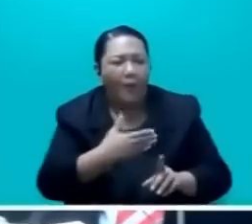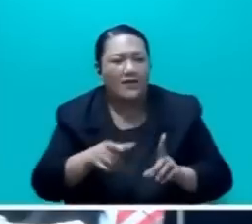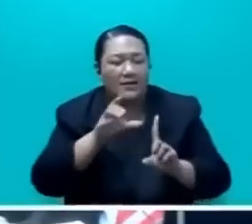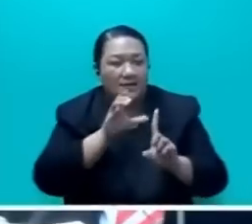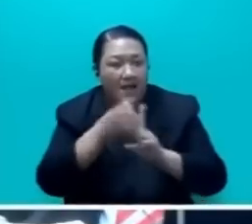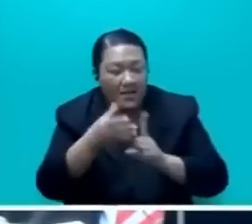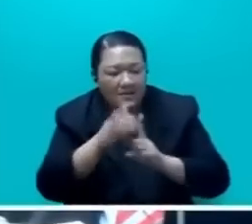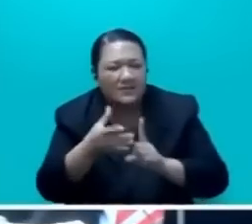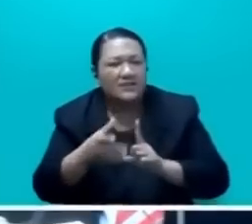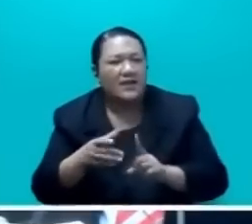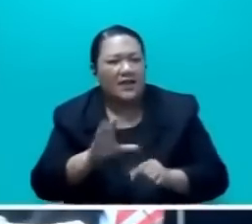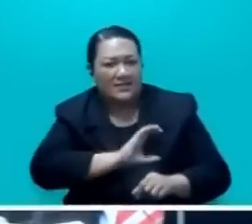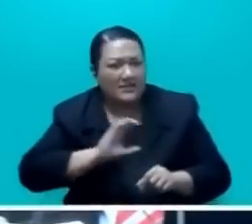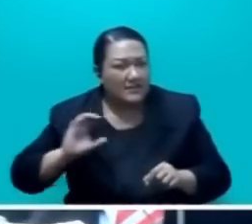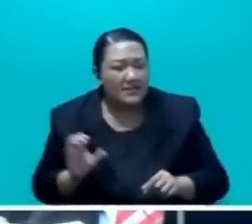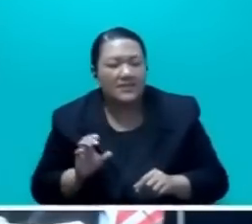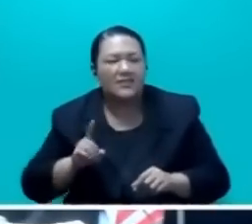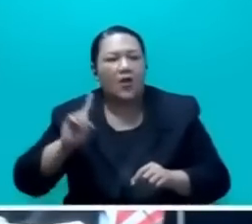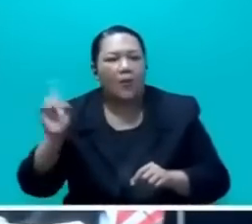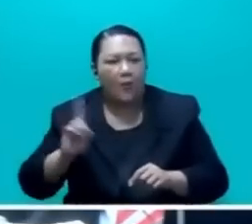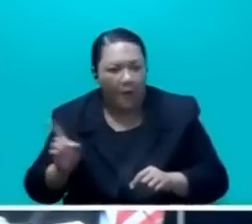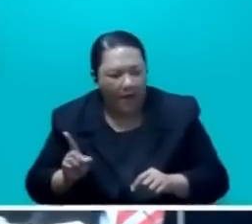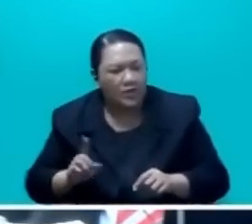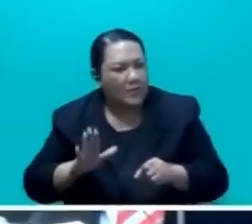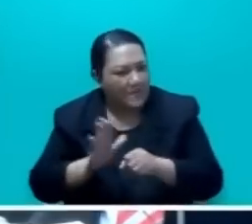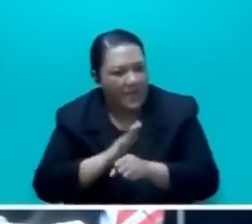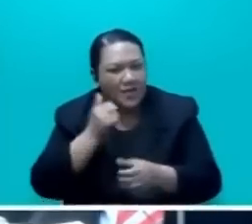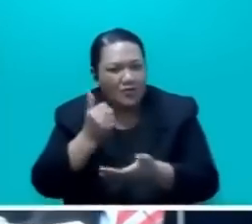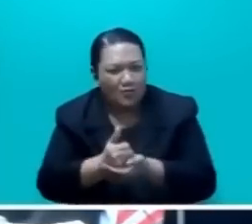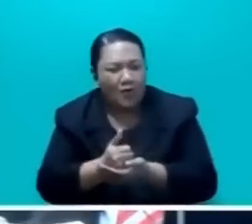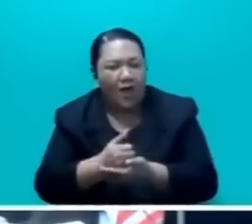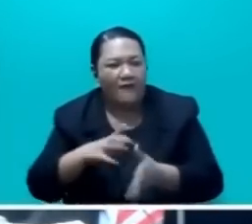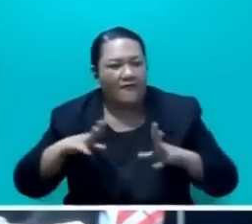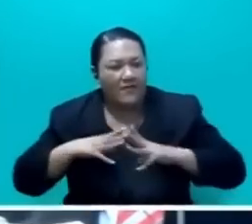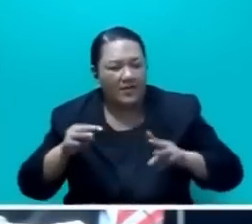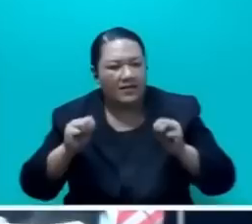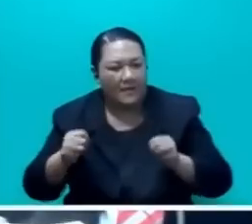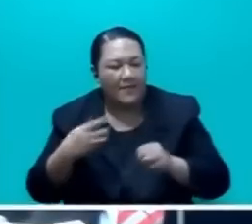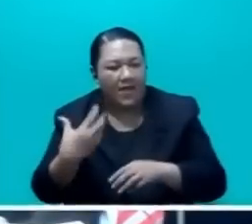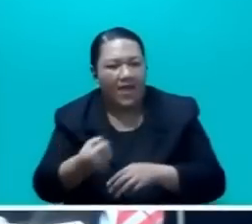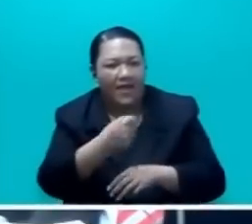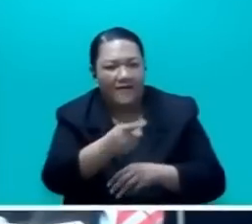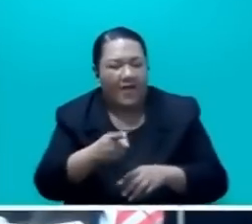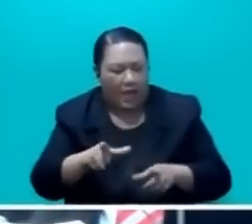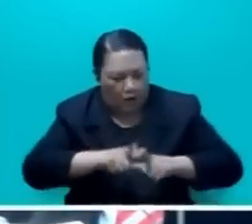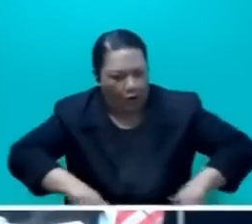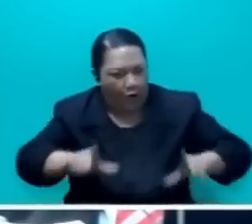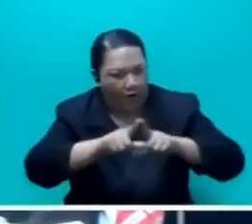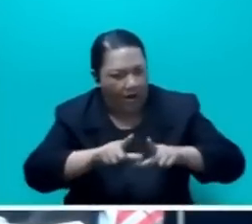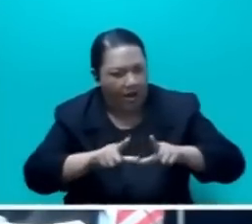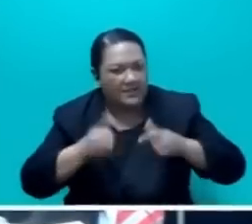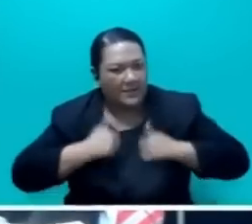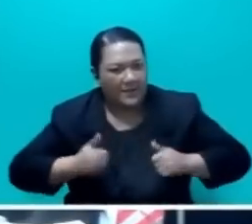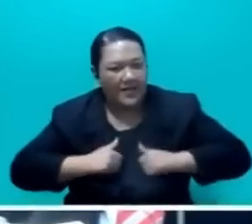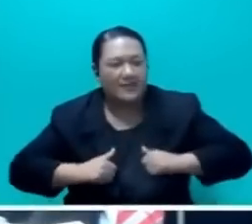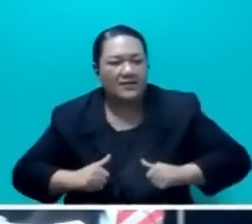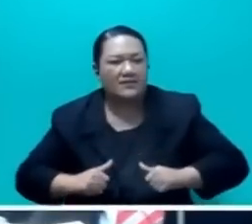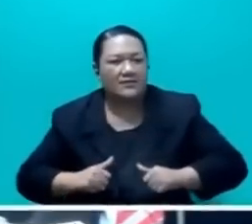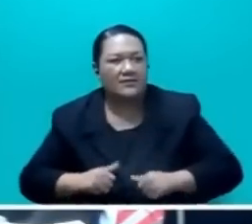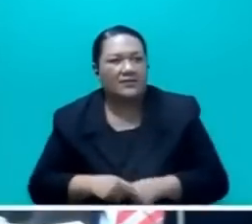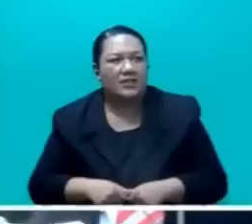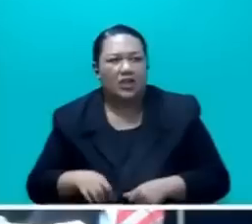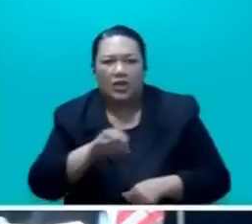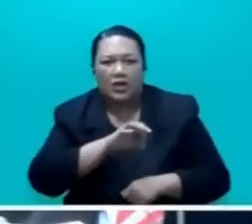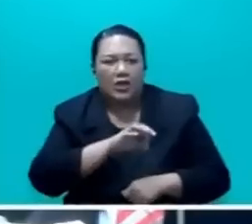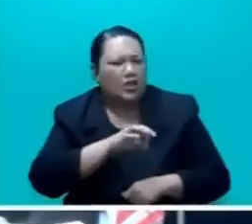in the judiciary. This, Mr. Speaker, is the policy of localization. It is a global practice. It is not